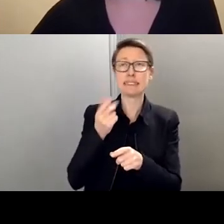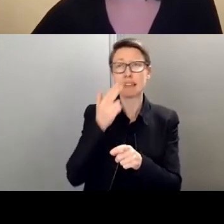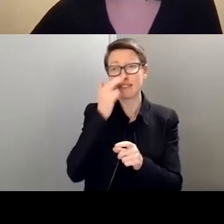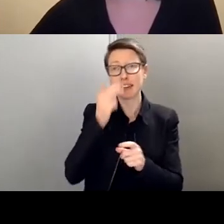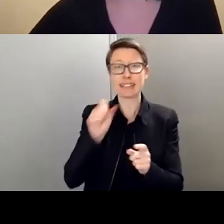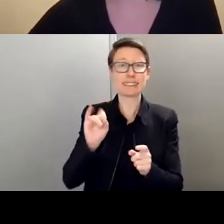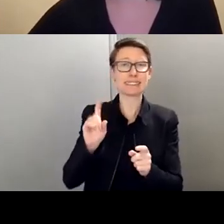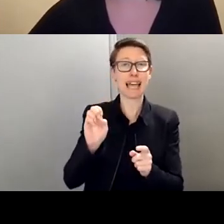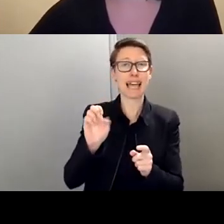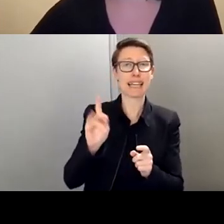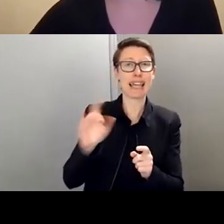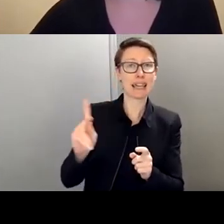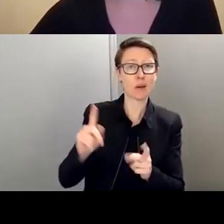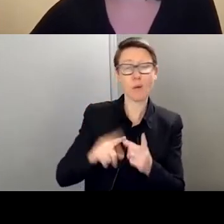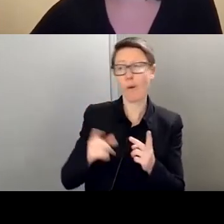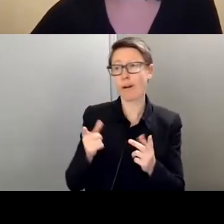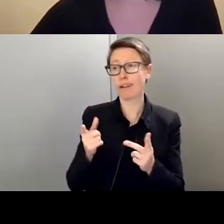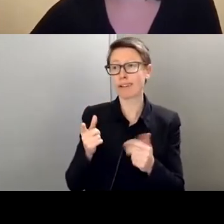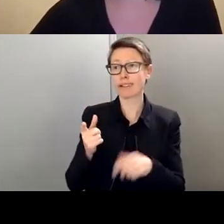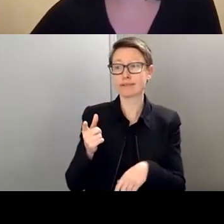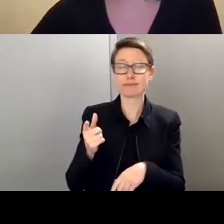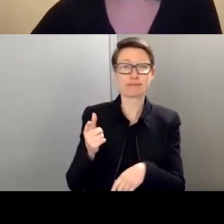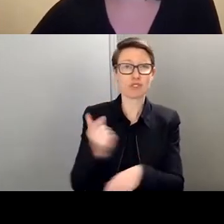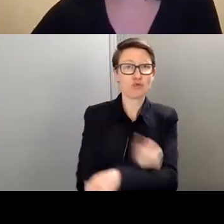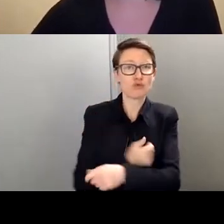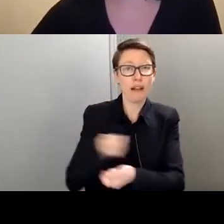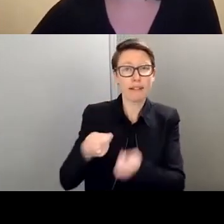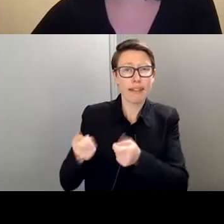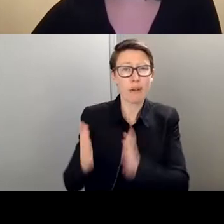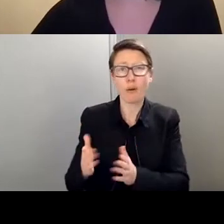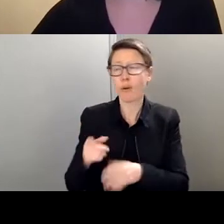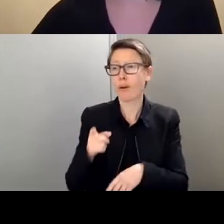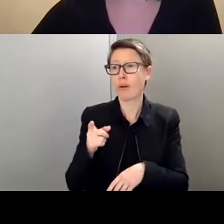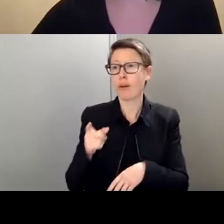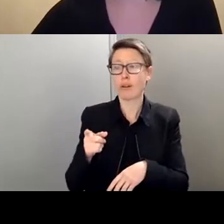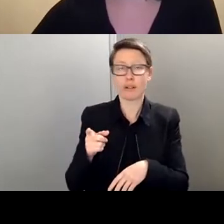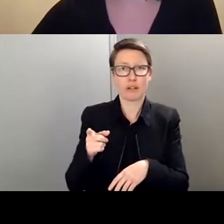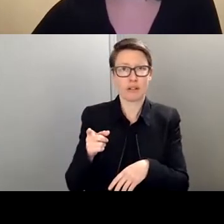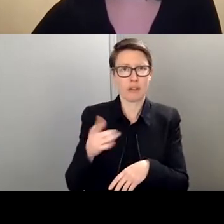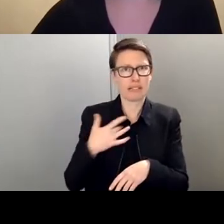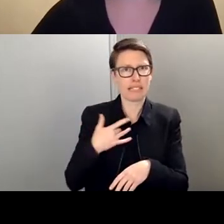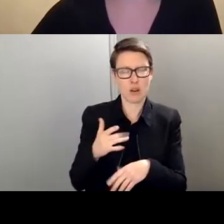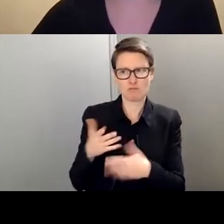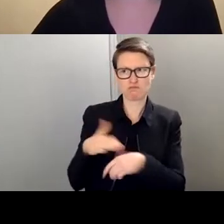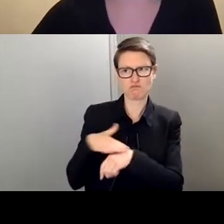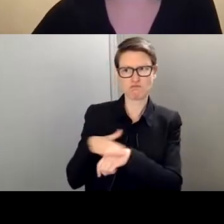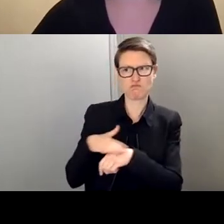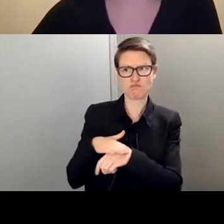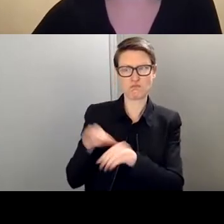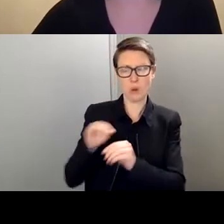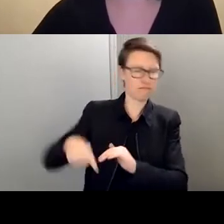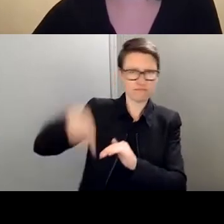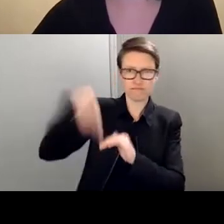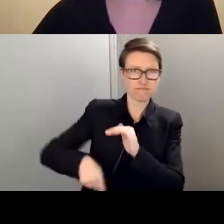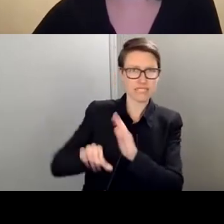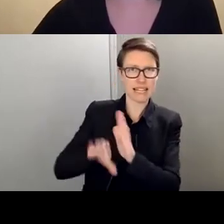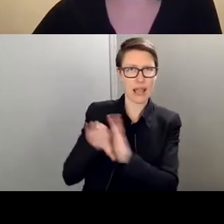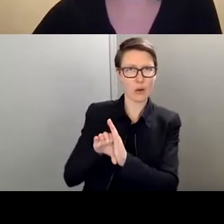in trouble, or, you know, whatever that story is. And to Lauren's point, you know, when we